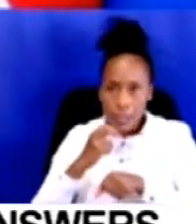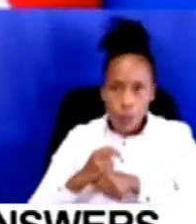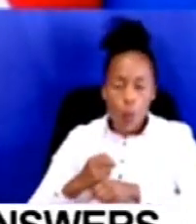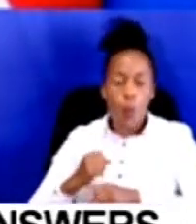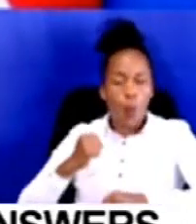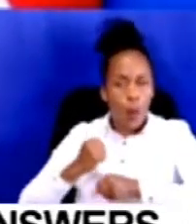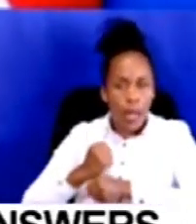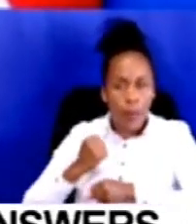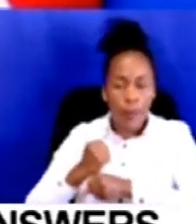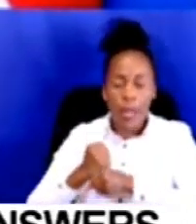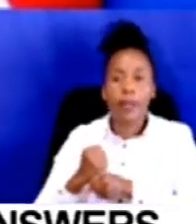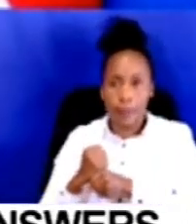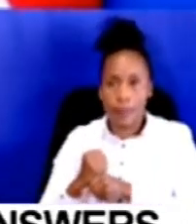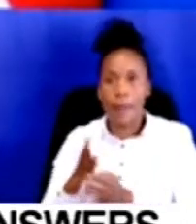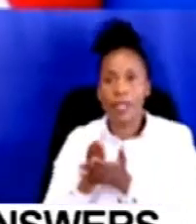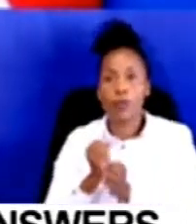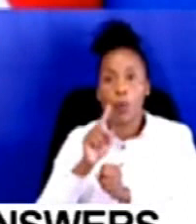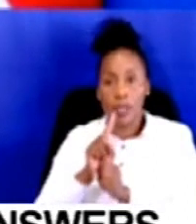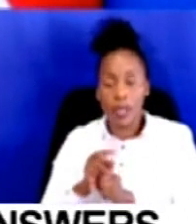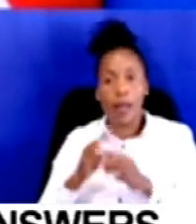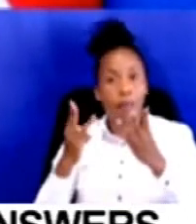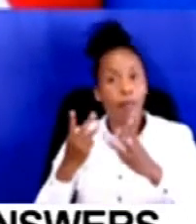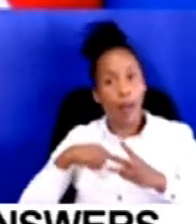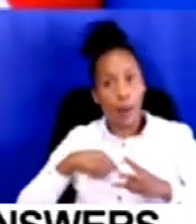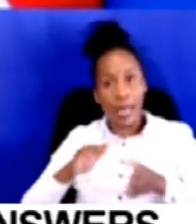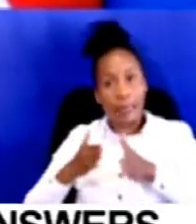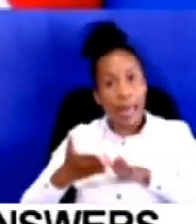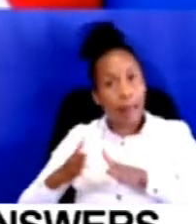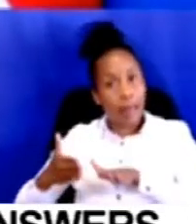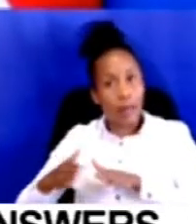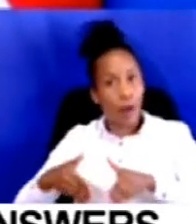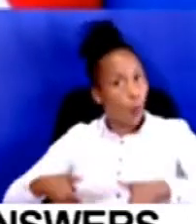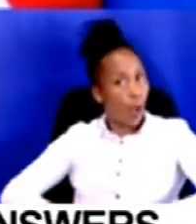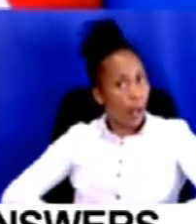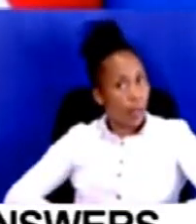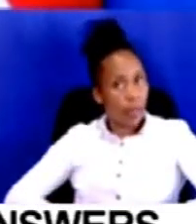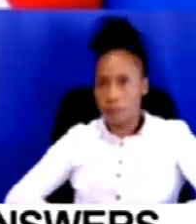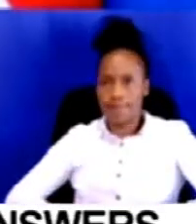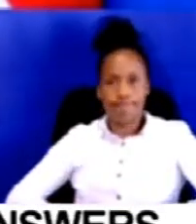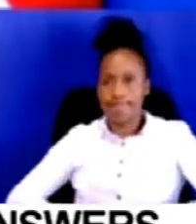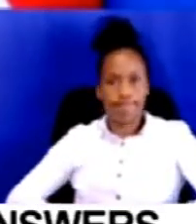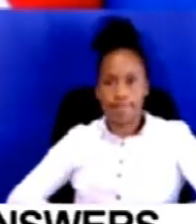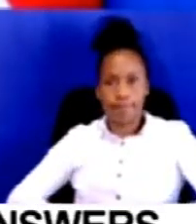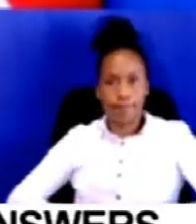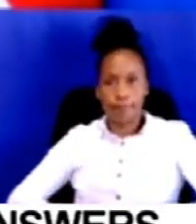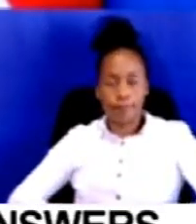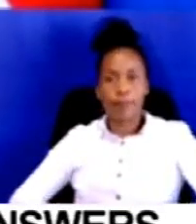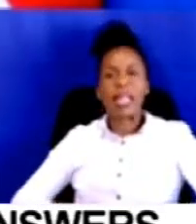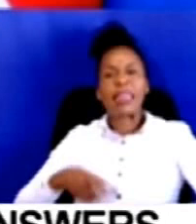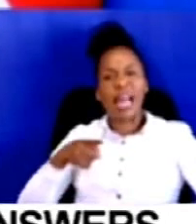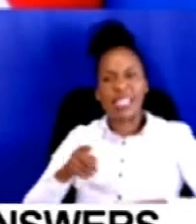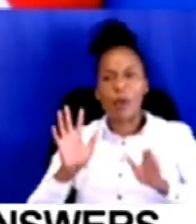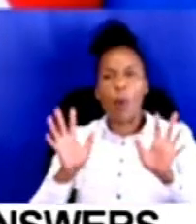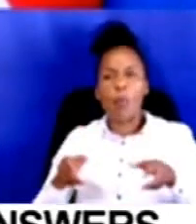but ensure that our people should not die of hunger. So that is the impression and